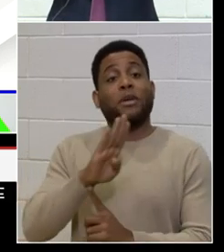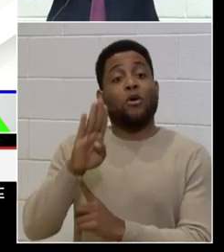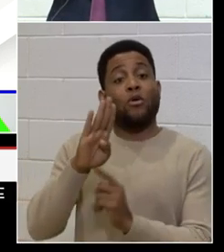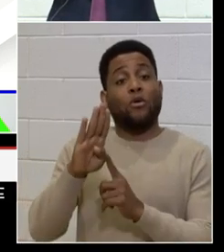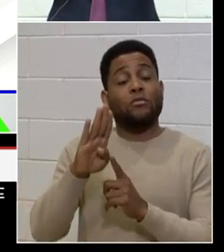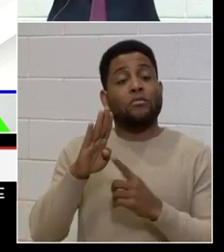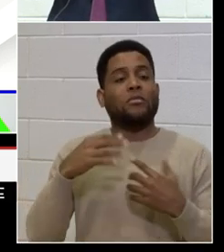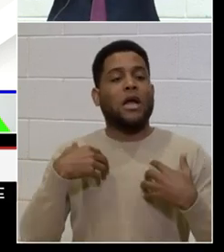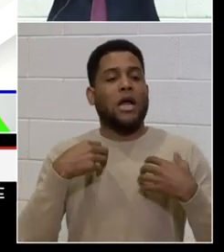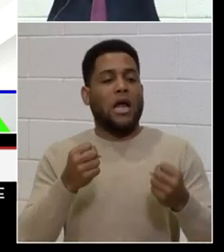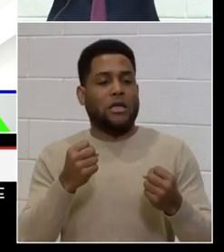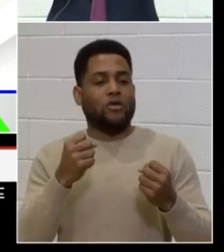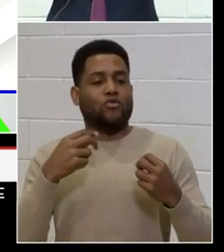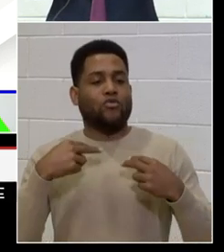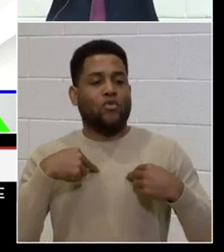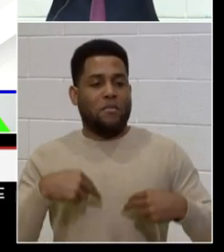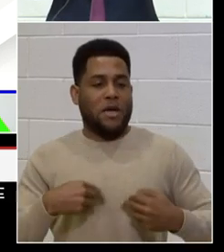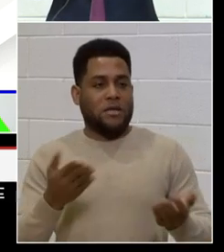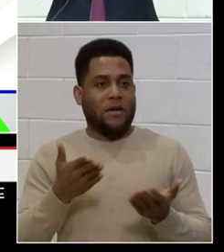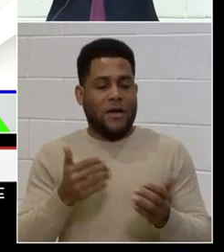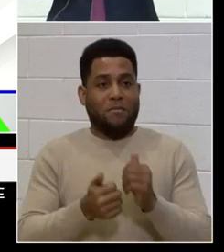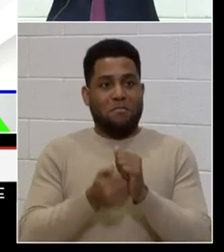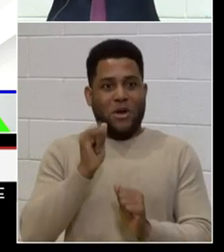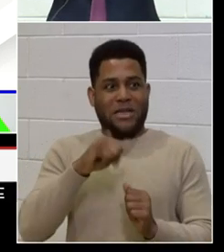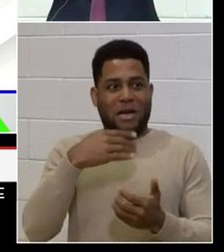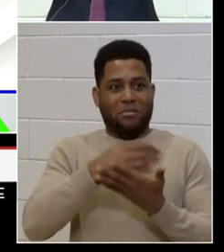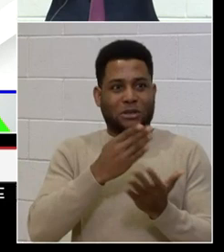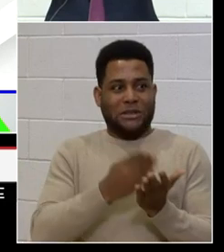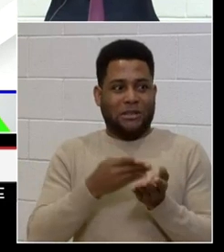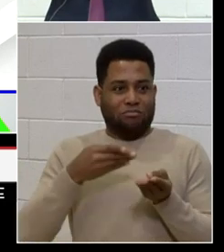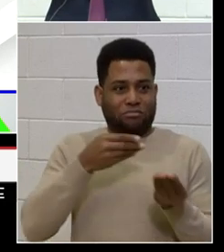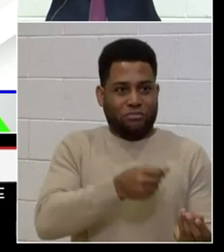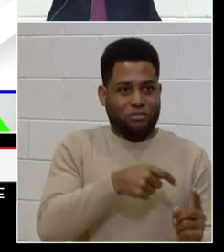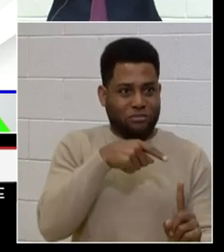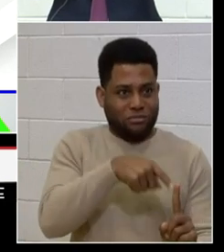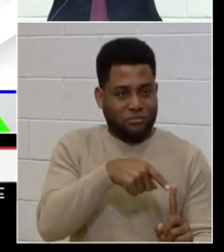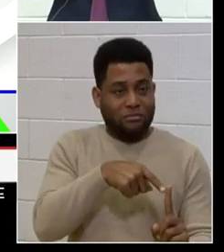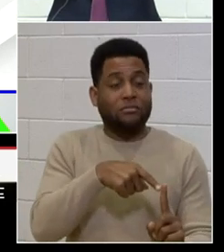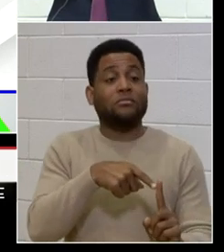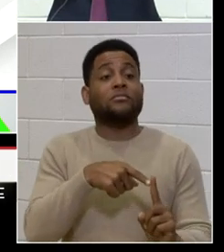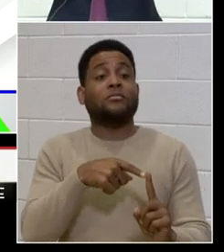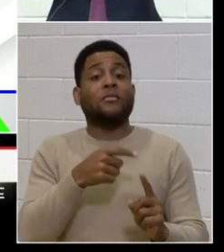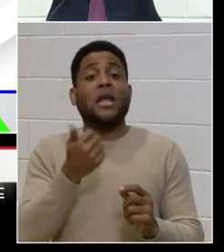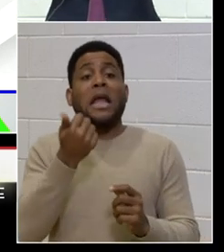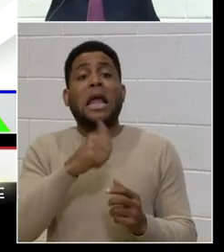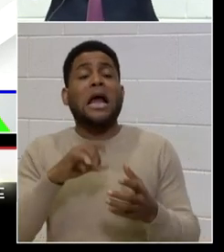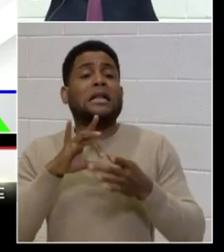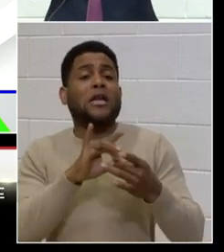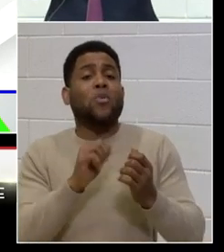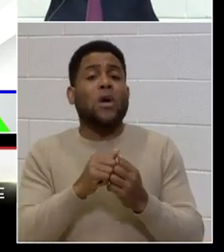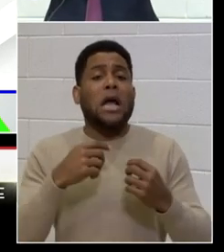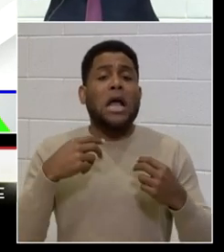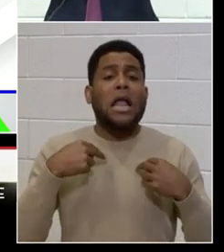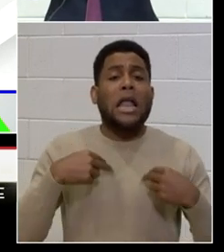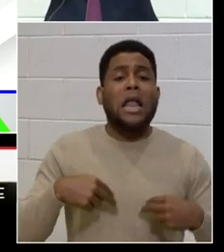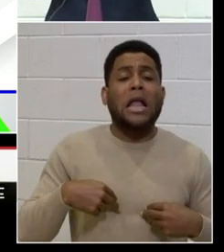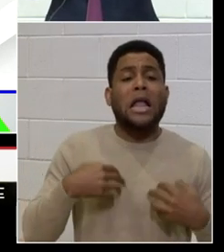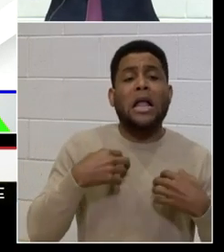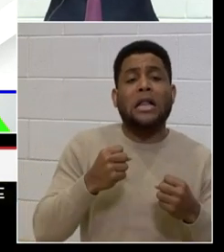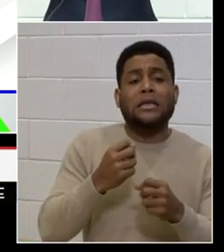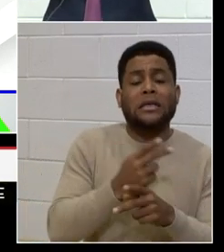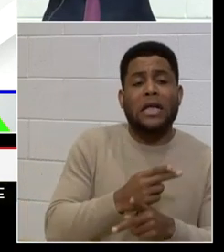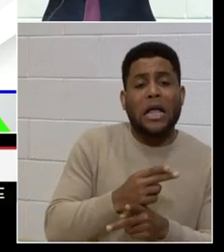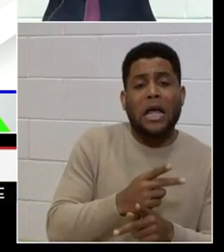services. It includes health care, Medicaid, homeless services, everything that you contain within health care, human services, behavioral